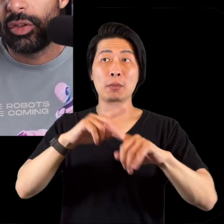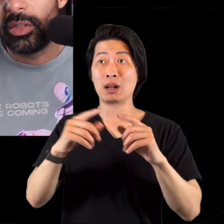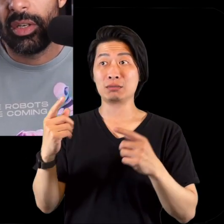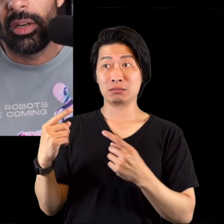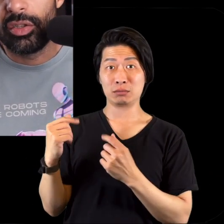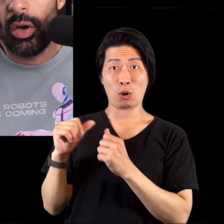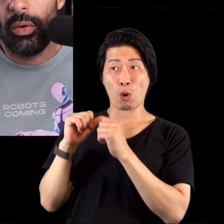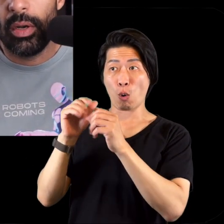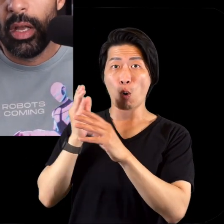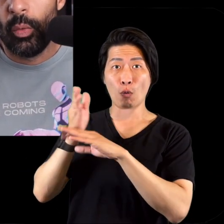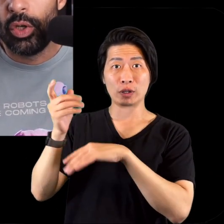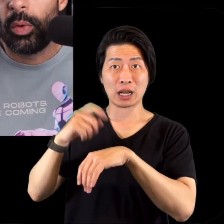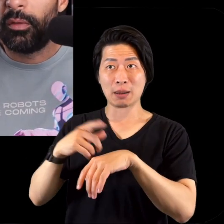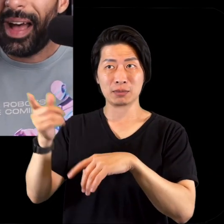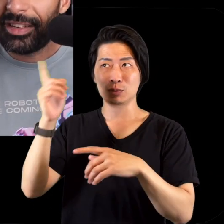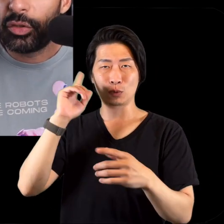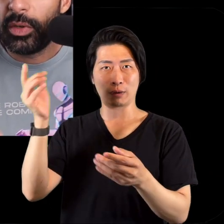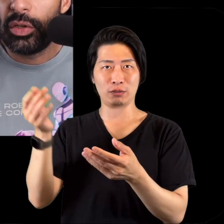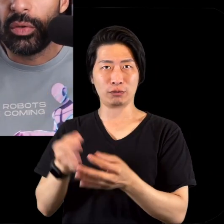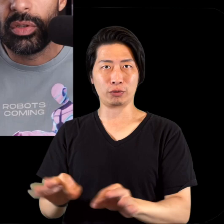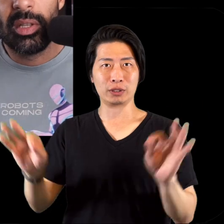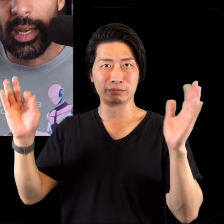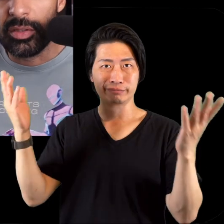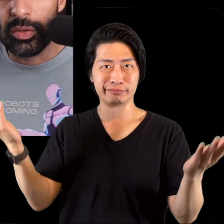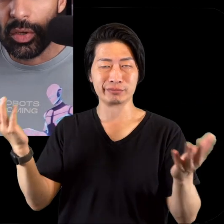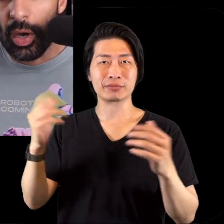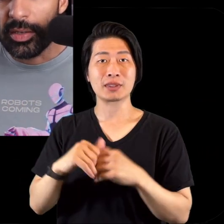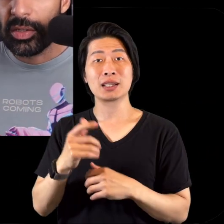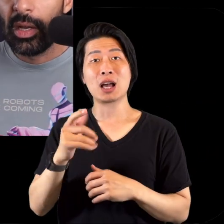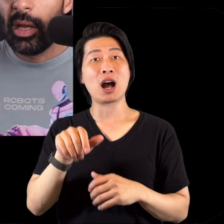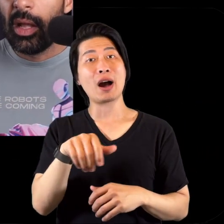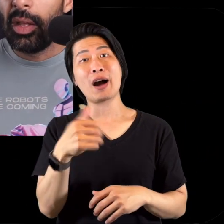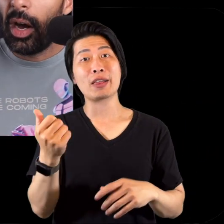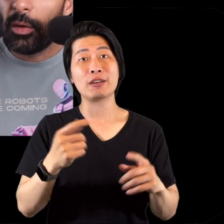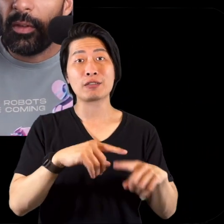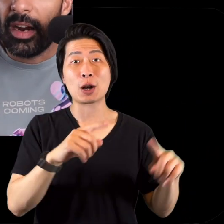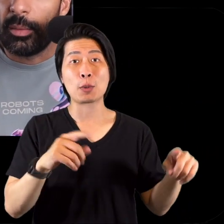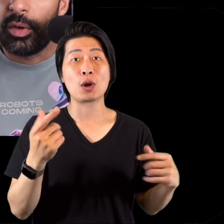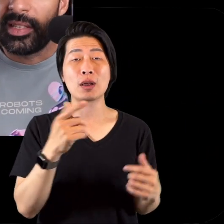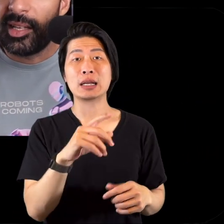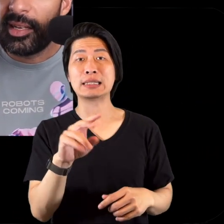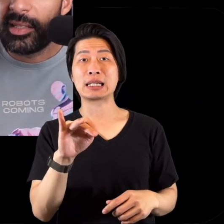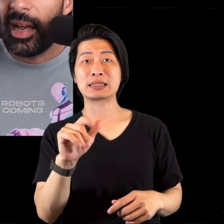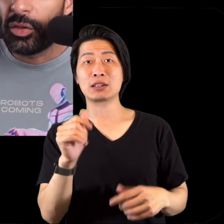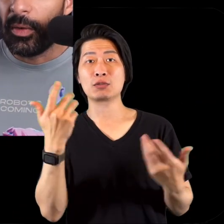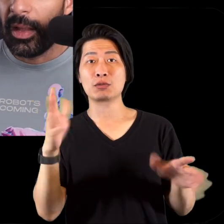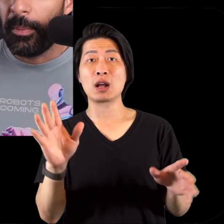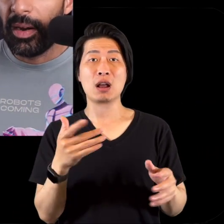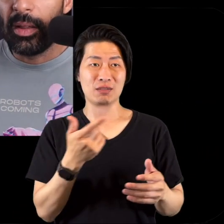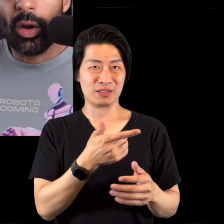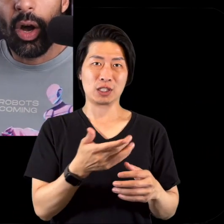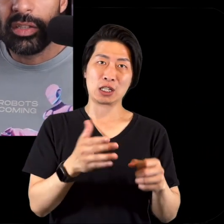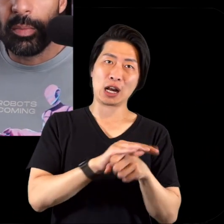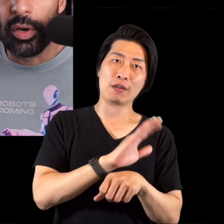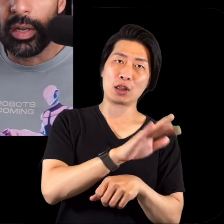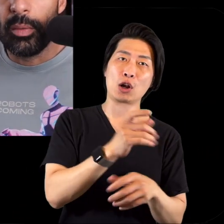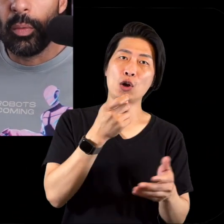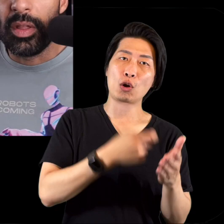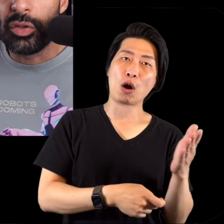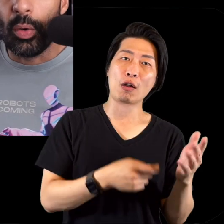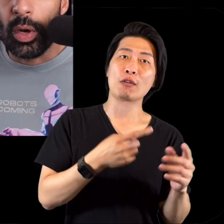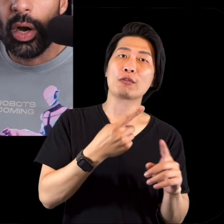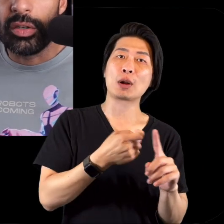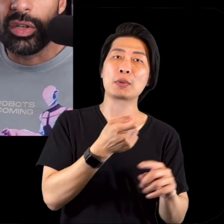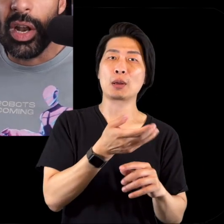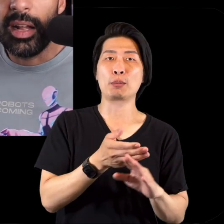generate electricity on its own, which will vastly reduce Tesla's cost. The other variable is that Tesla has already bear the cost burden